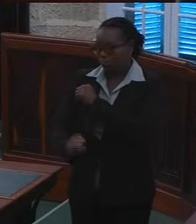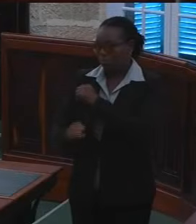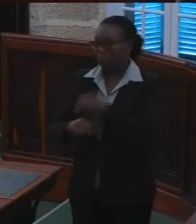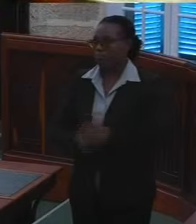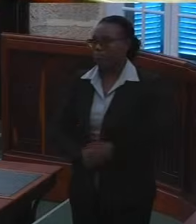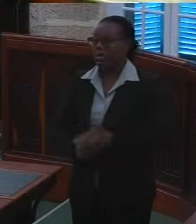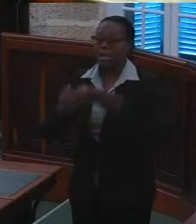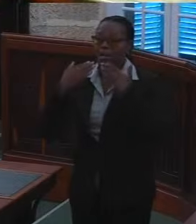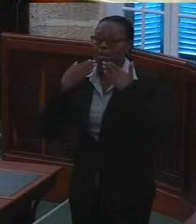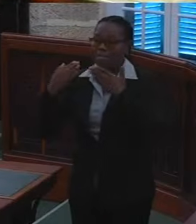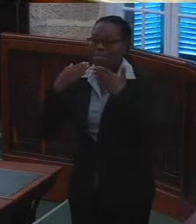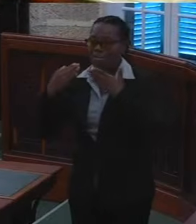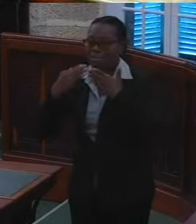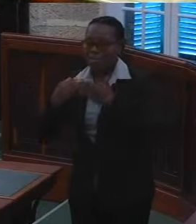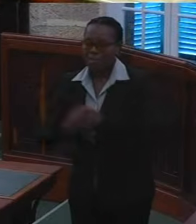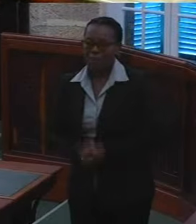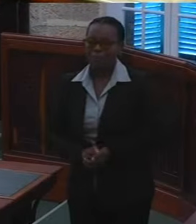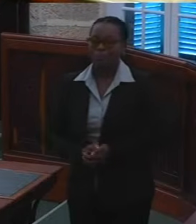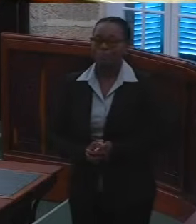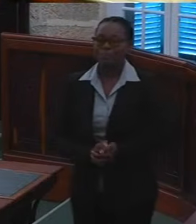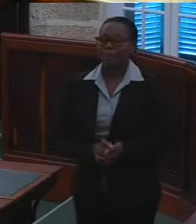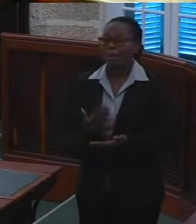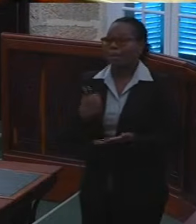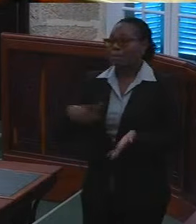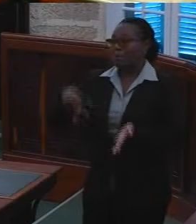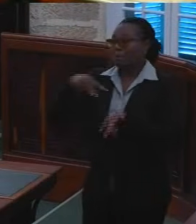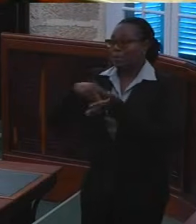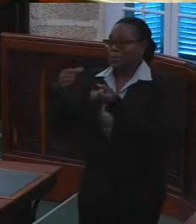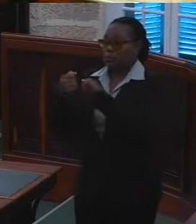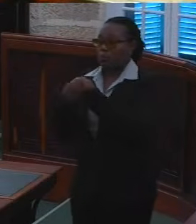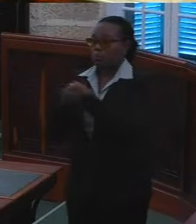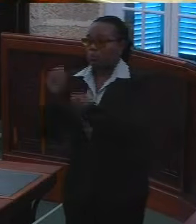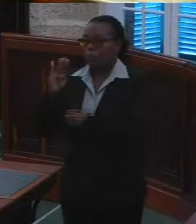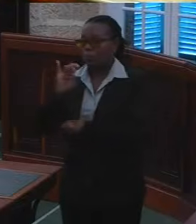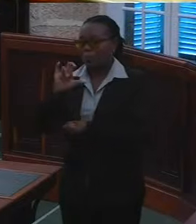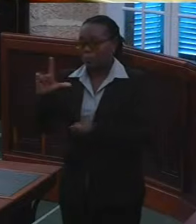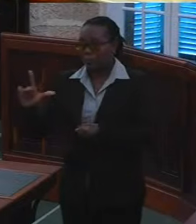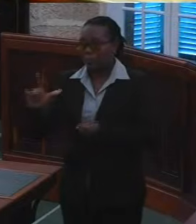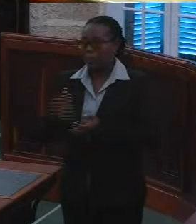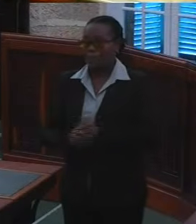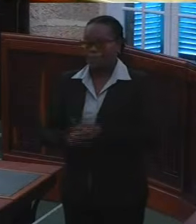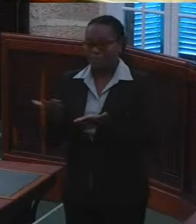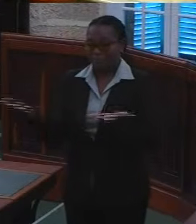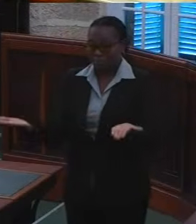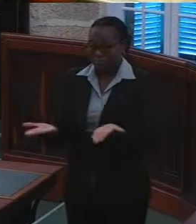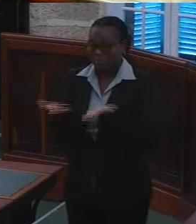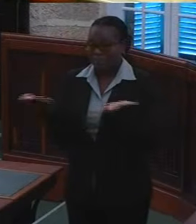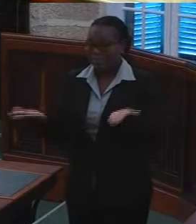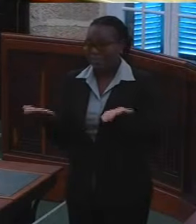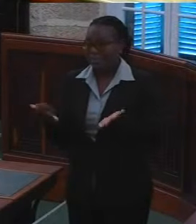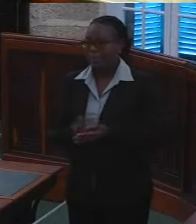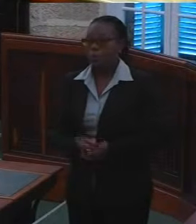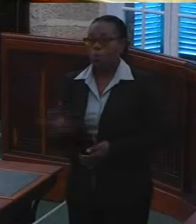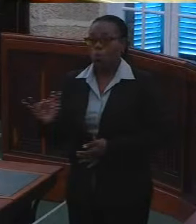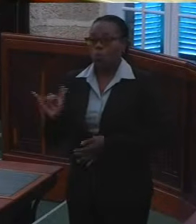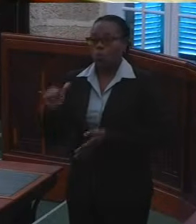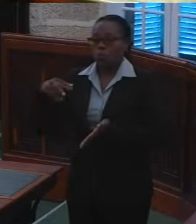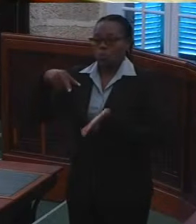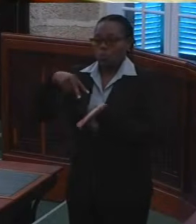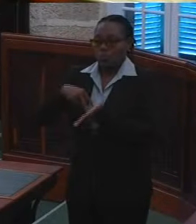Thank you very much, Mr. Speaker. Sir, I rise to support the bill, obviously, that is before the House. I also rise